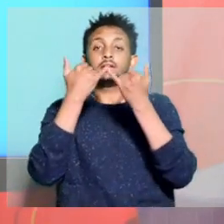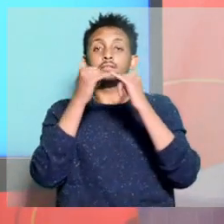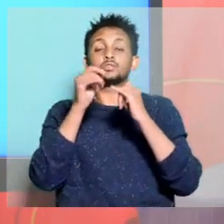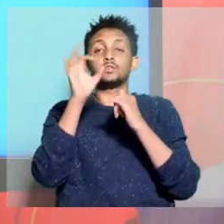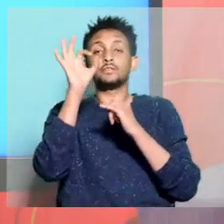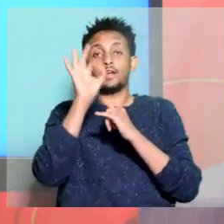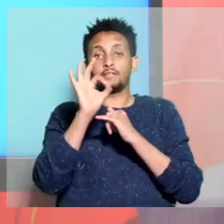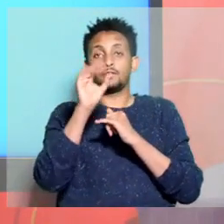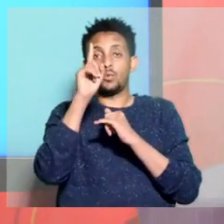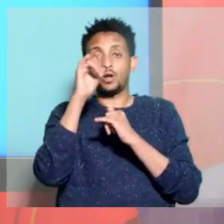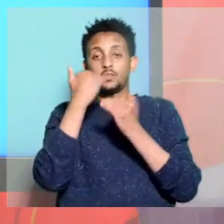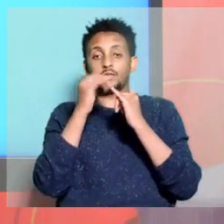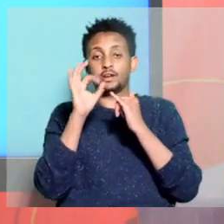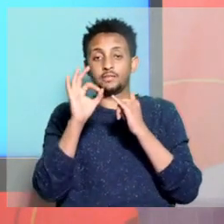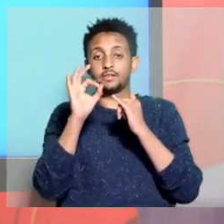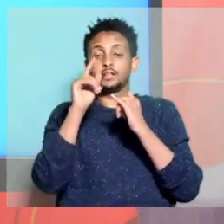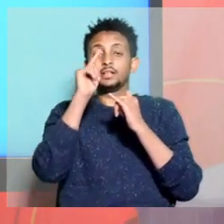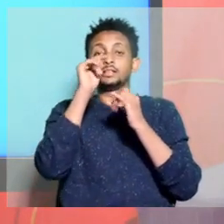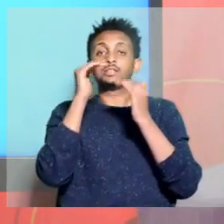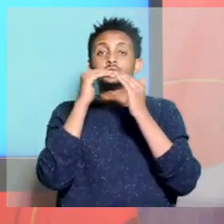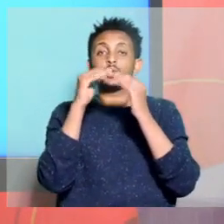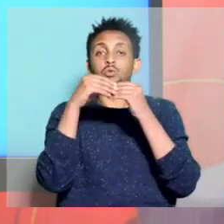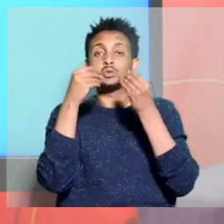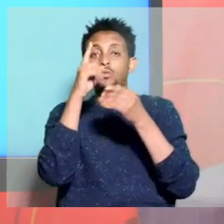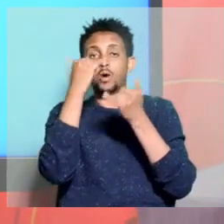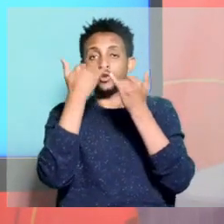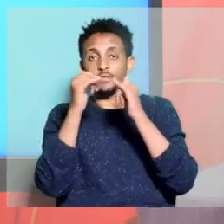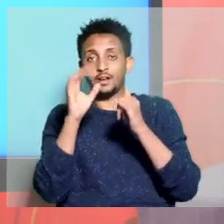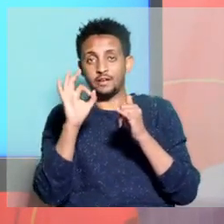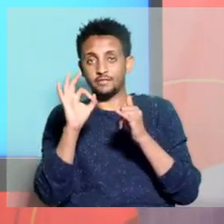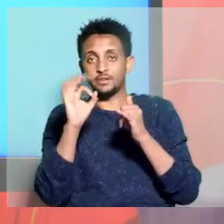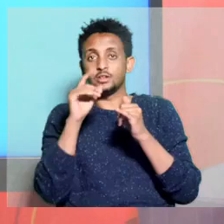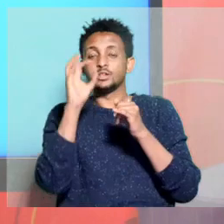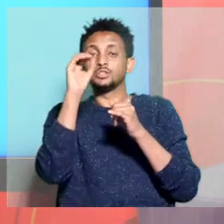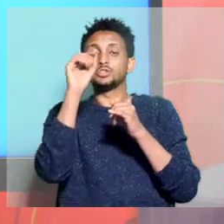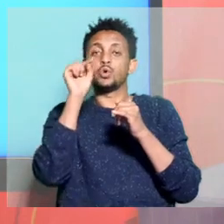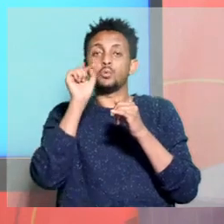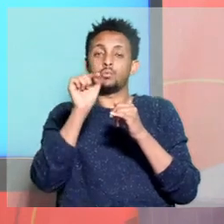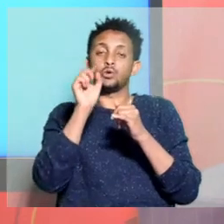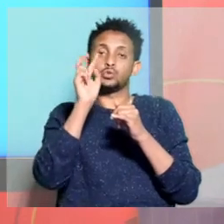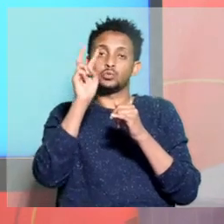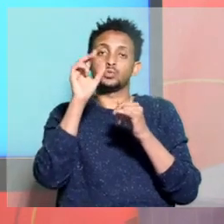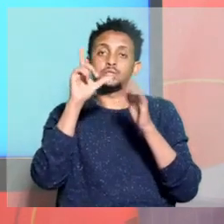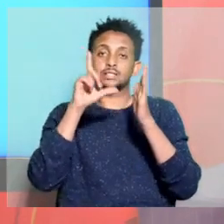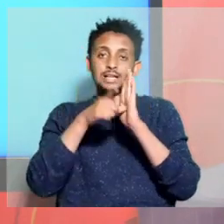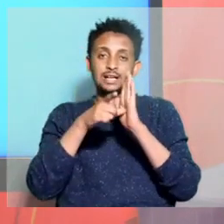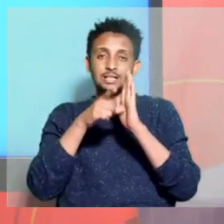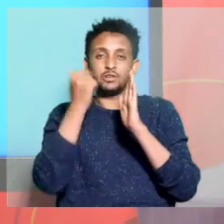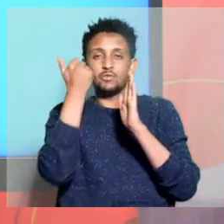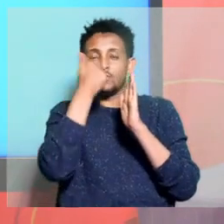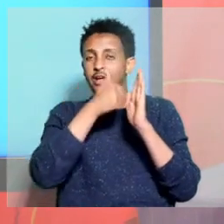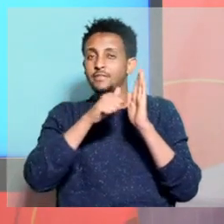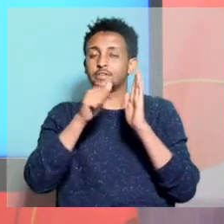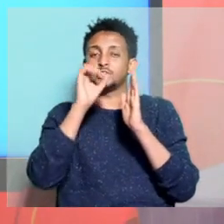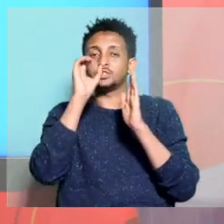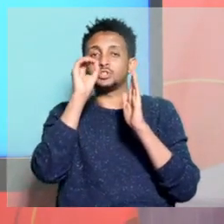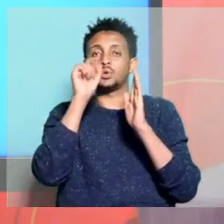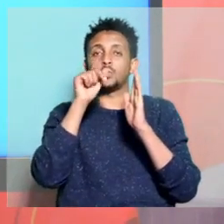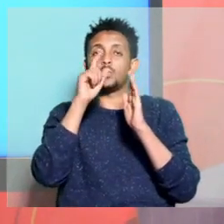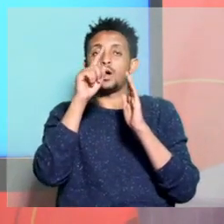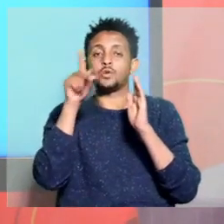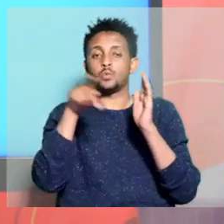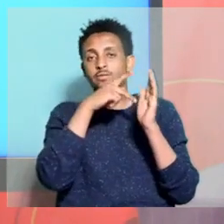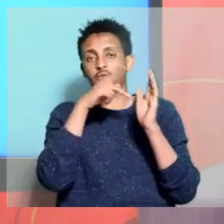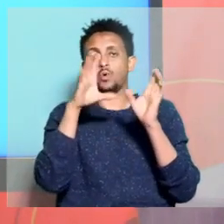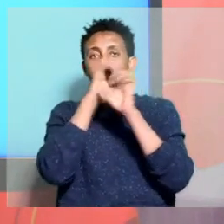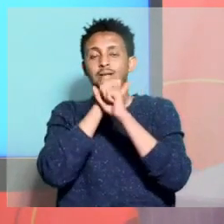frequency. So the inverse of this frequency gives us 1/5, which is 0.2 2 seconds. For every 0.2 seconds, one wave